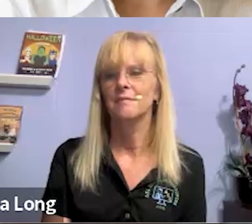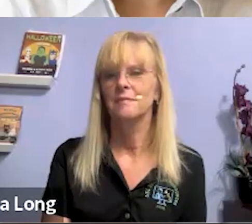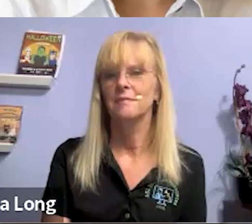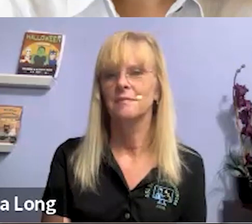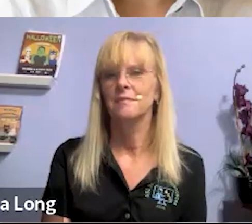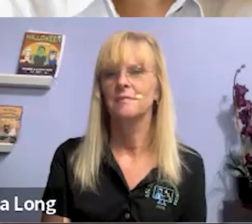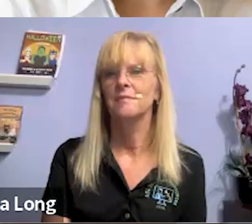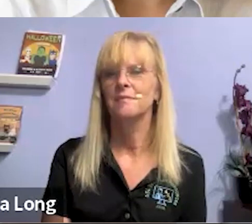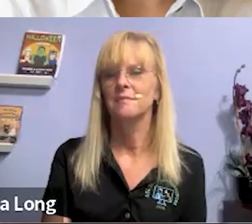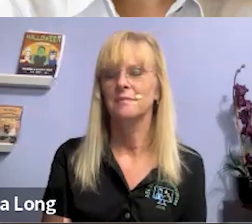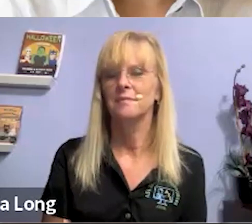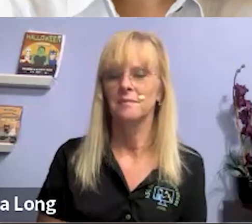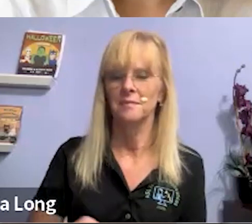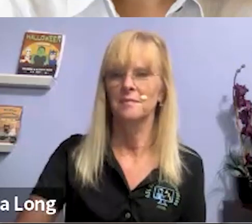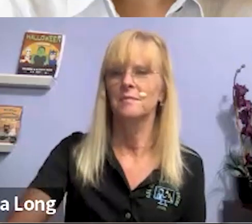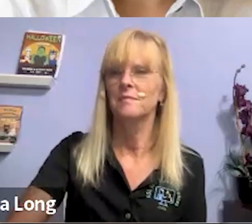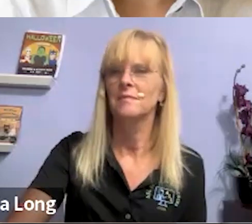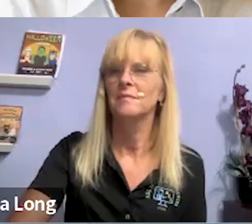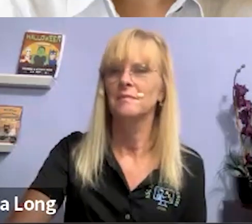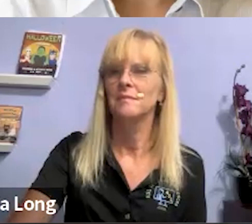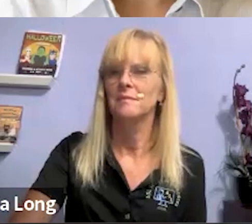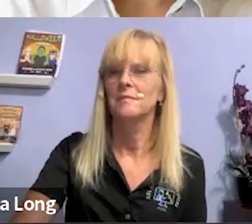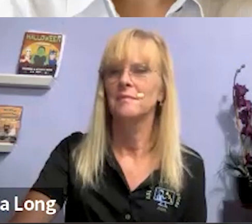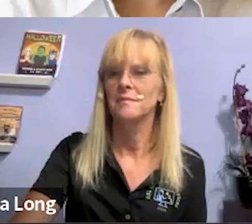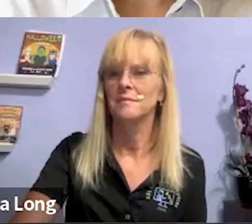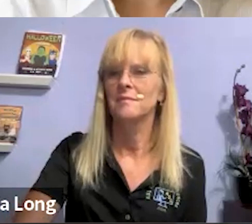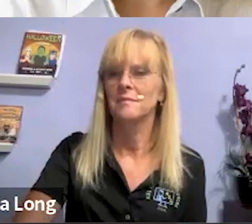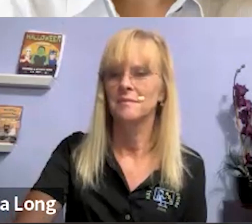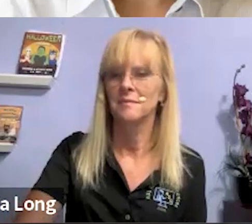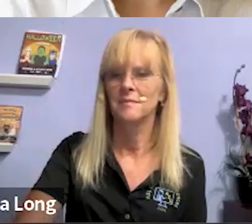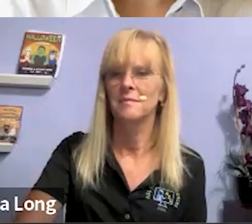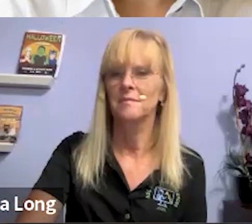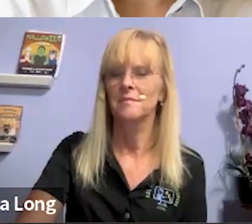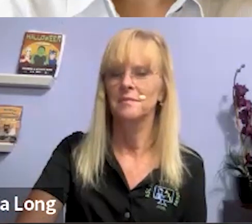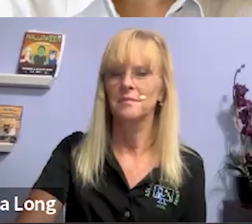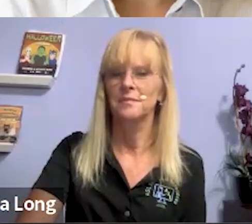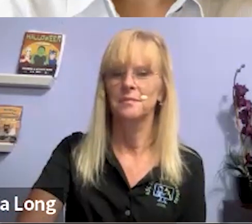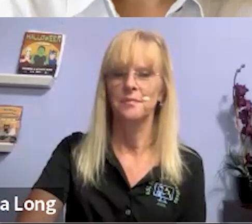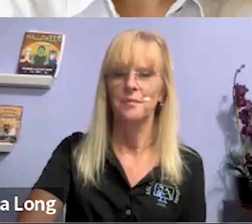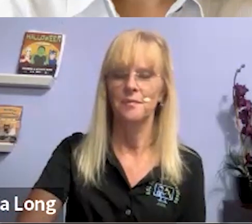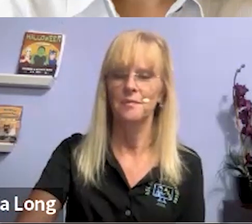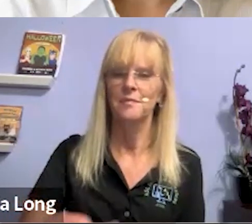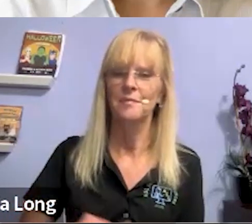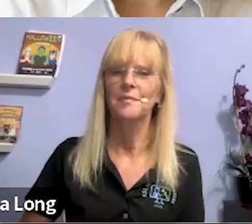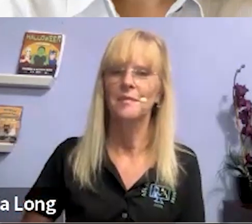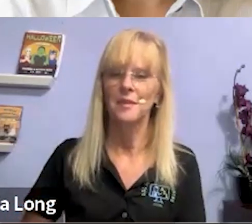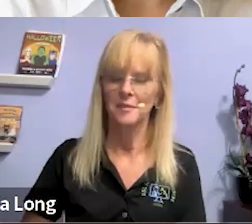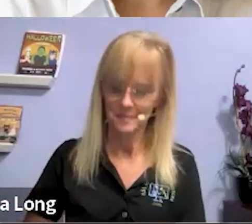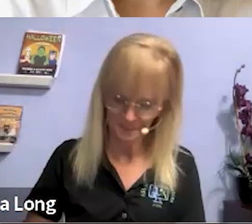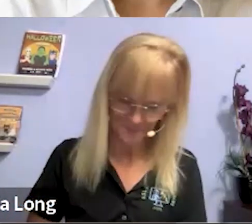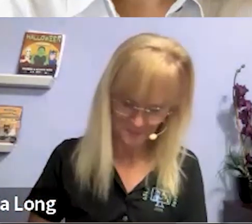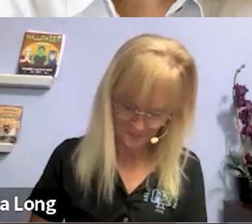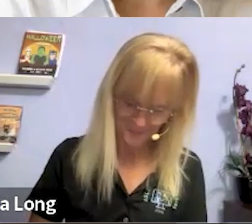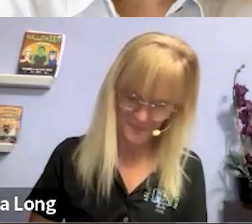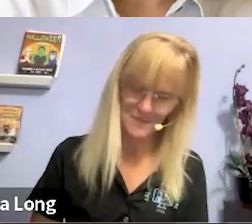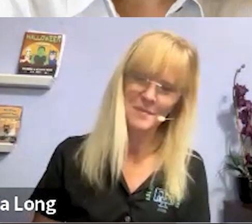Okay, well, thank you so much. And teachers out there, you heard it from someone who's been with us for about 3 years now, and so